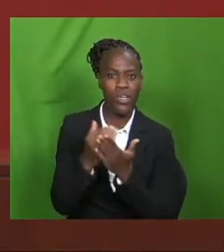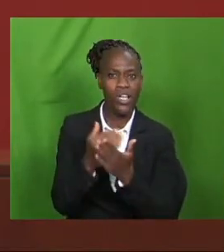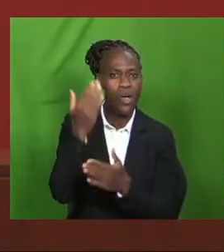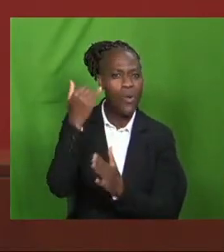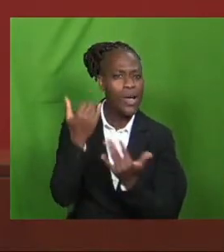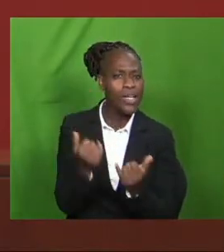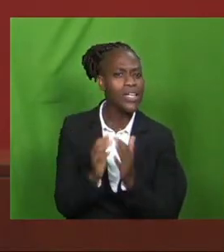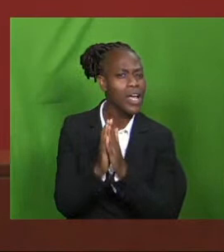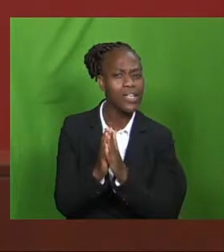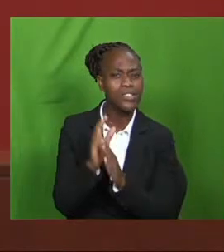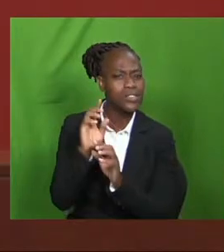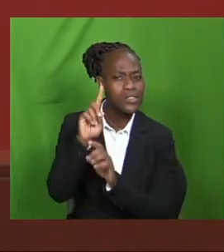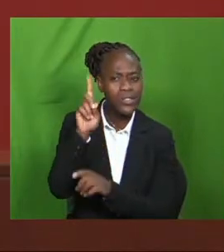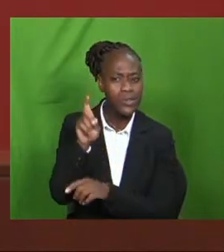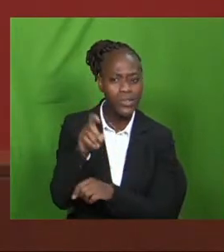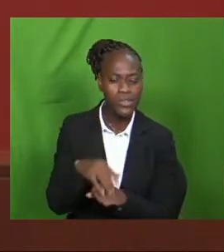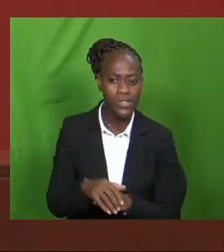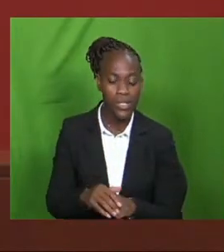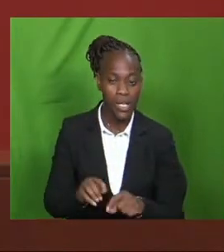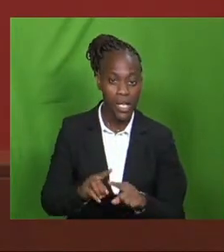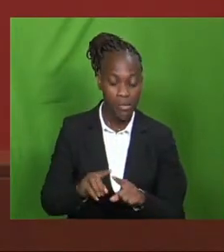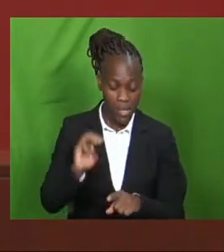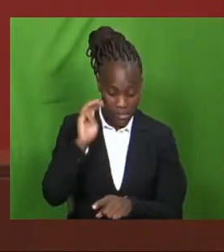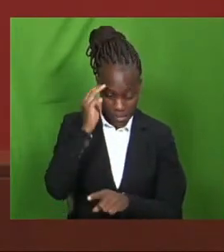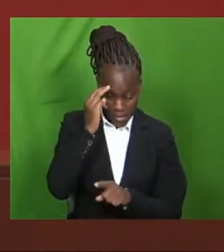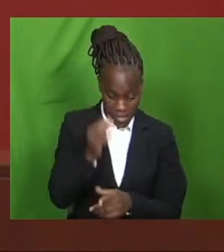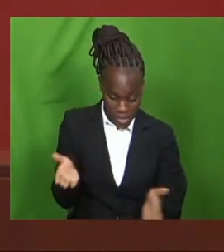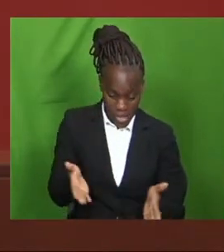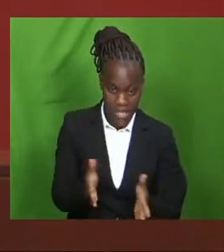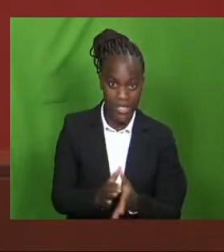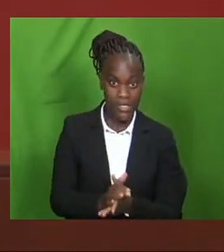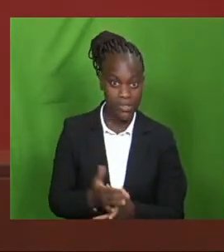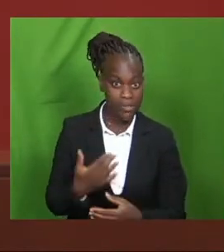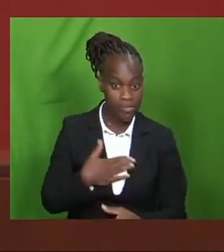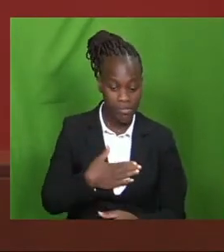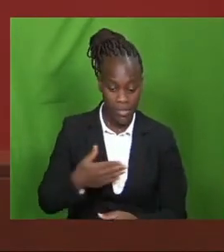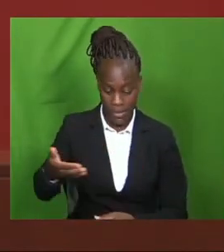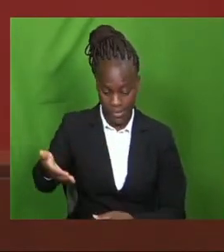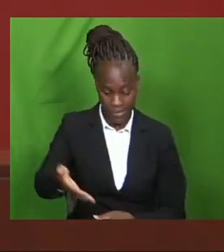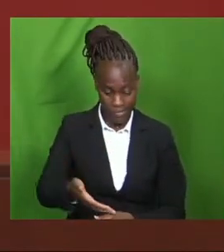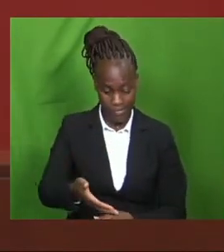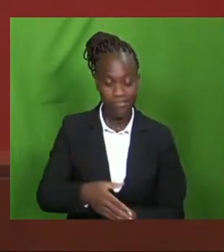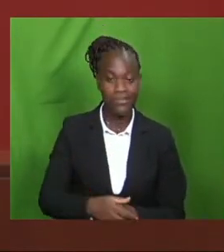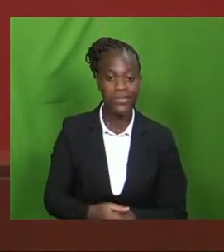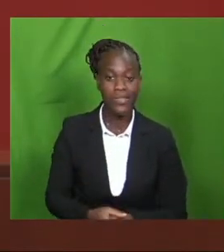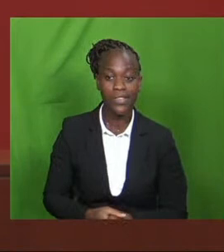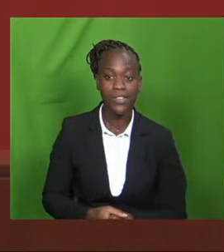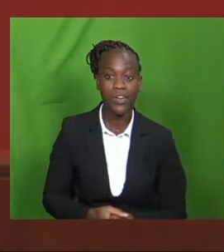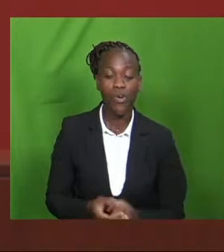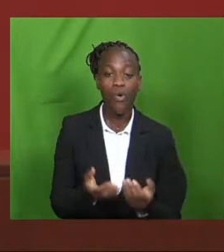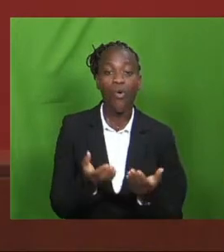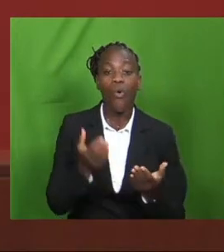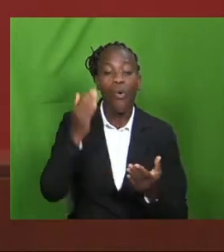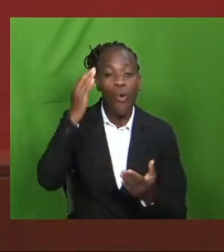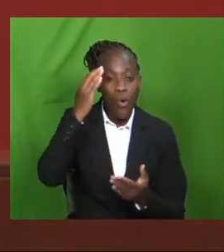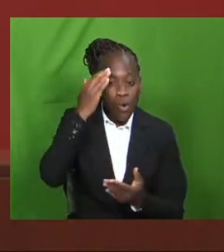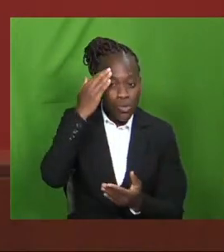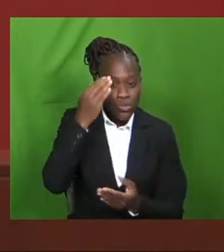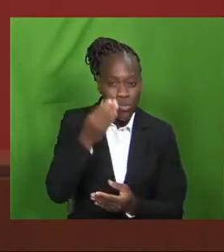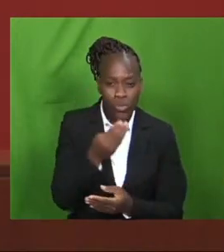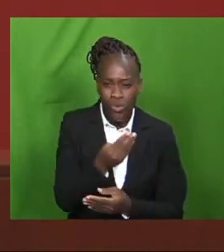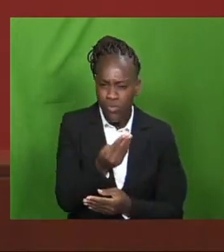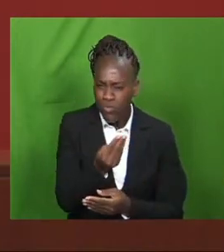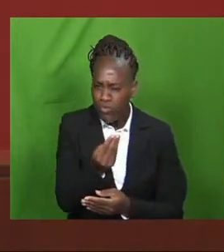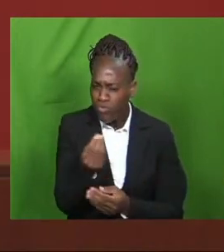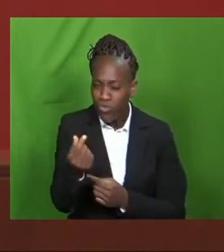question. But the minister is available. Please, Minister, he wants to know, we are a few days away